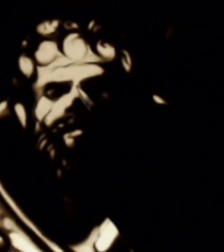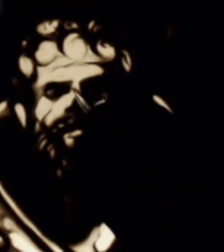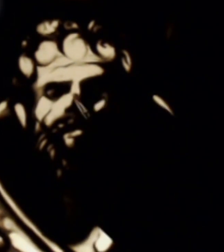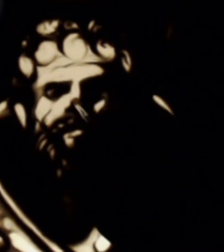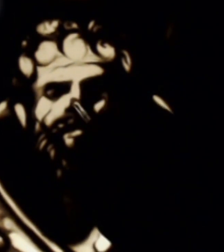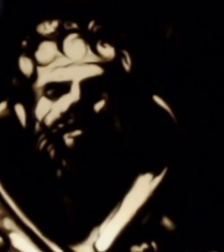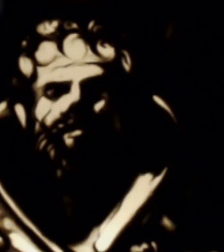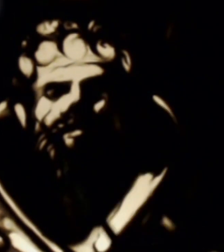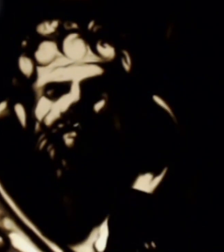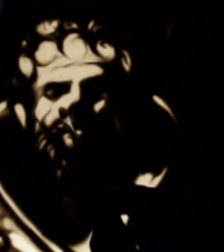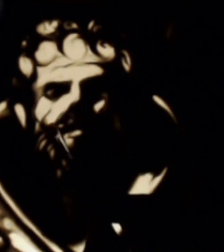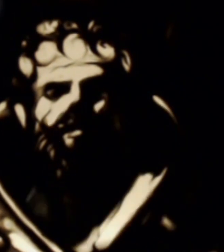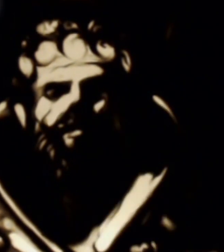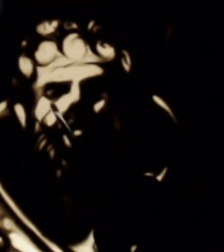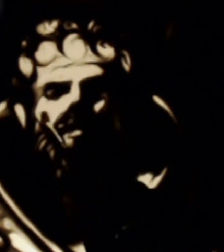your praise